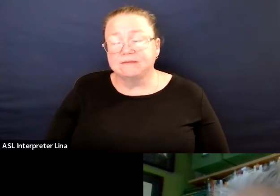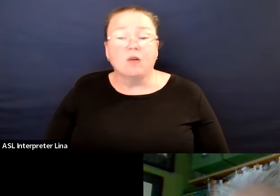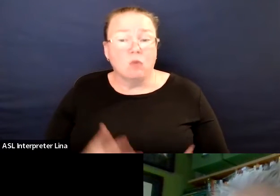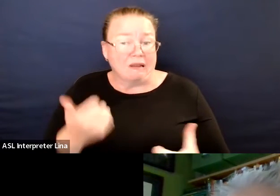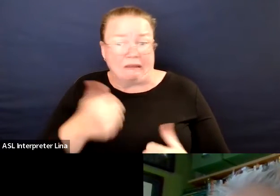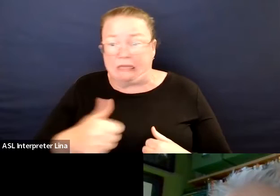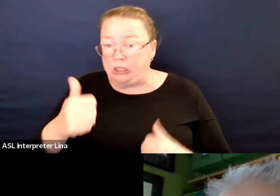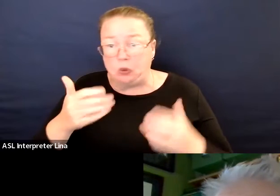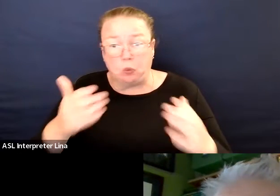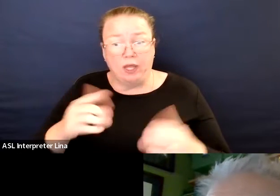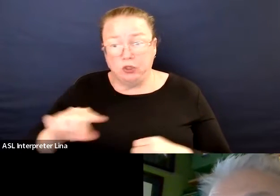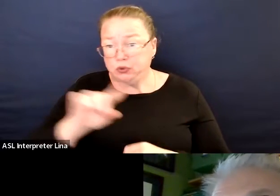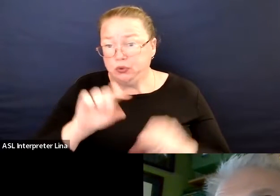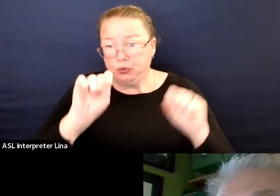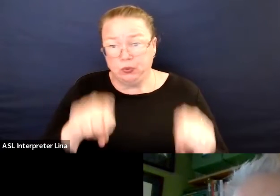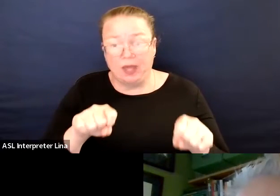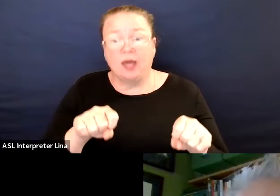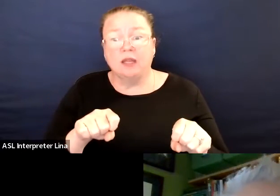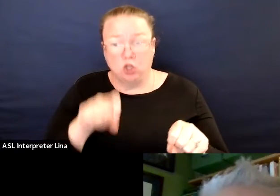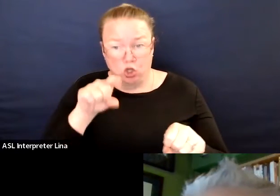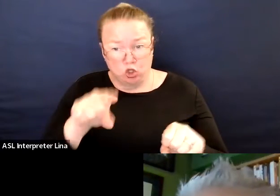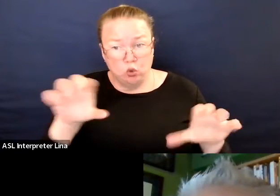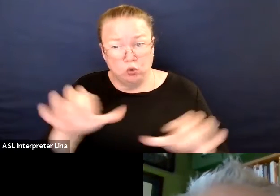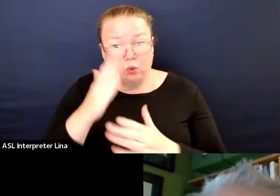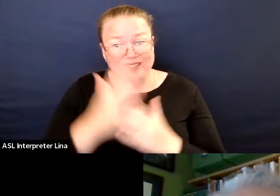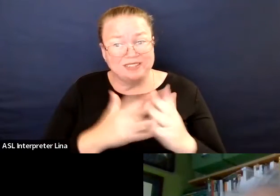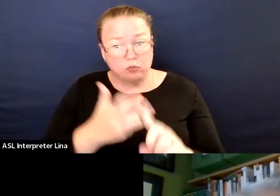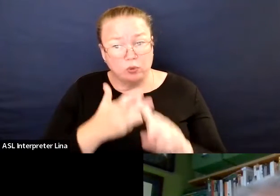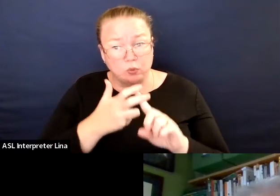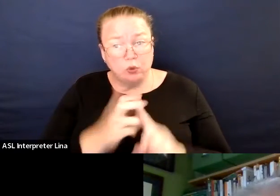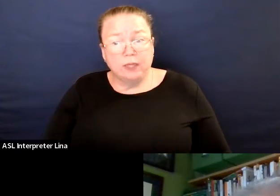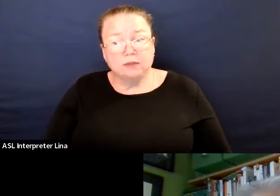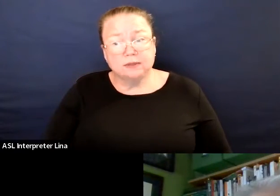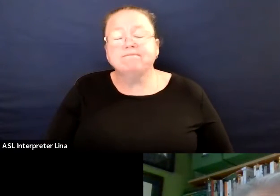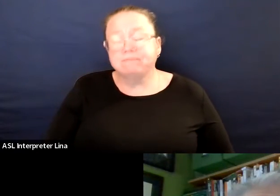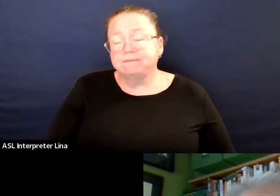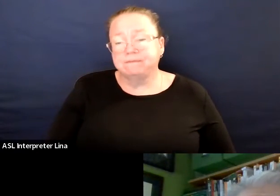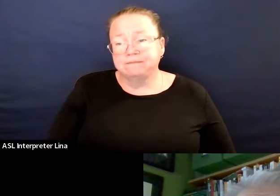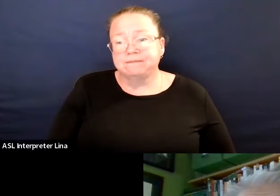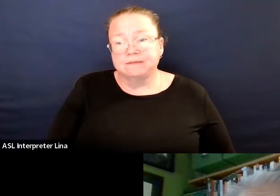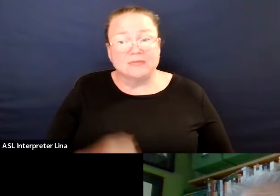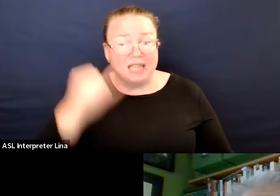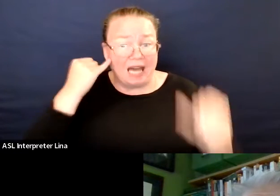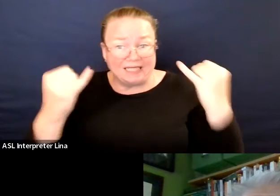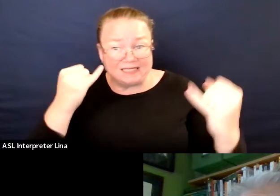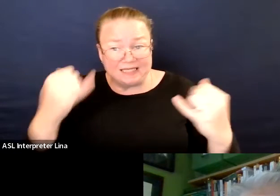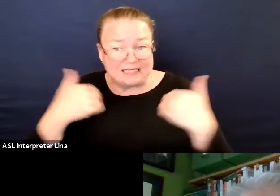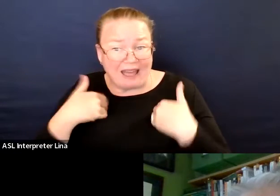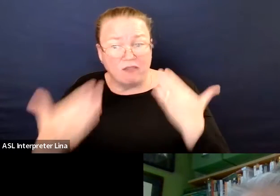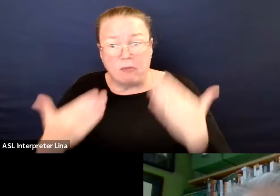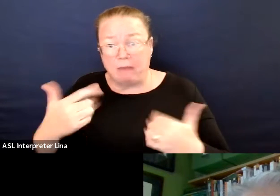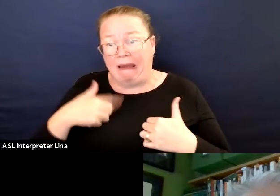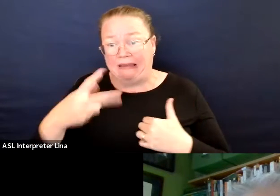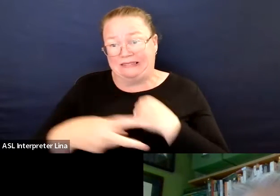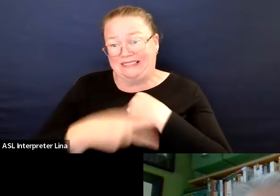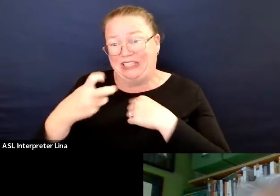any ways that you could, the ways that you are doing some recruitment. yes. Ideas that you might have that I could steal